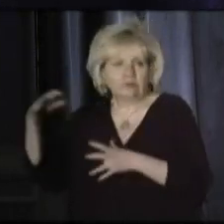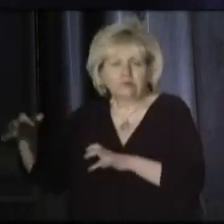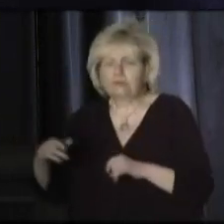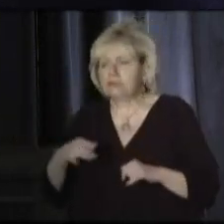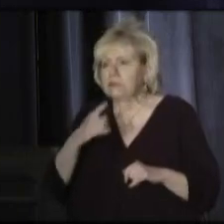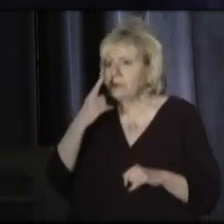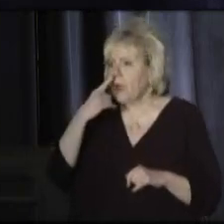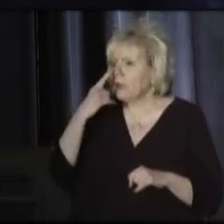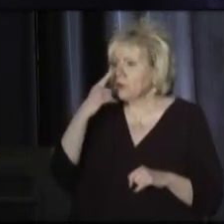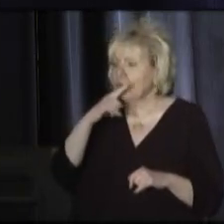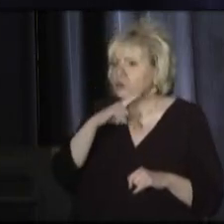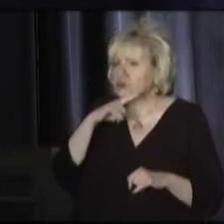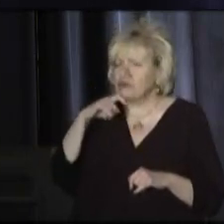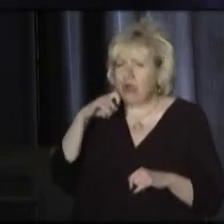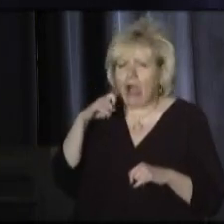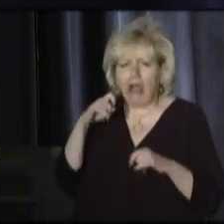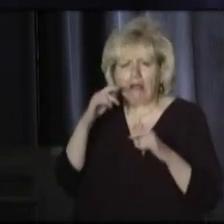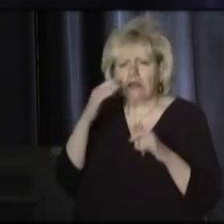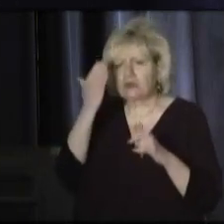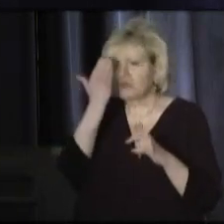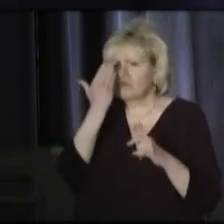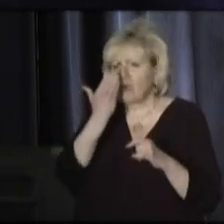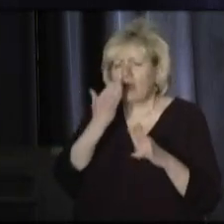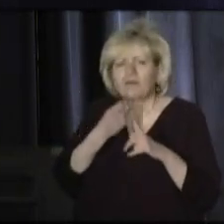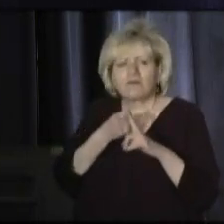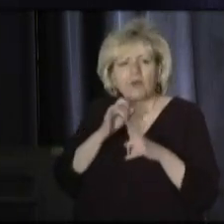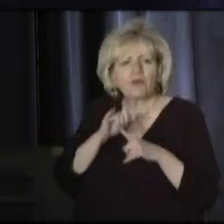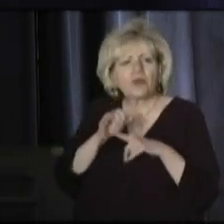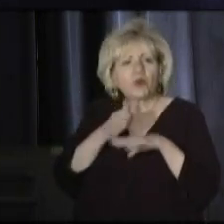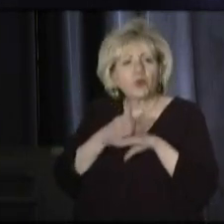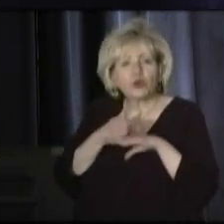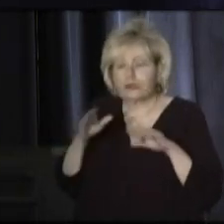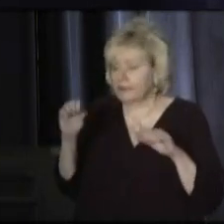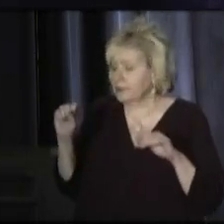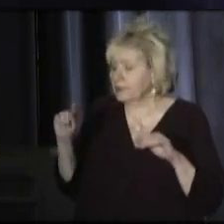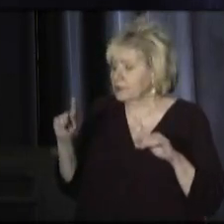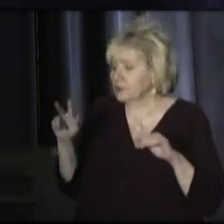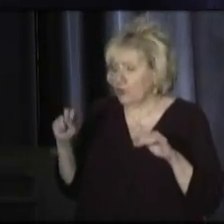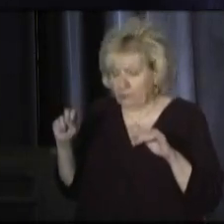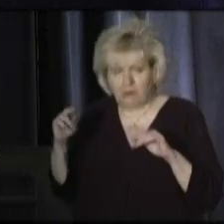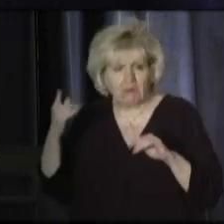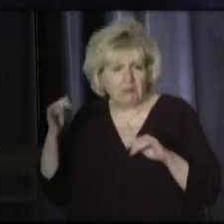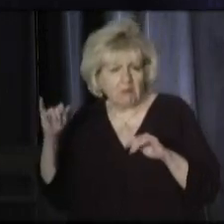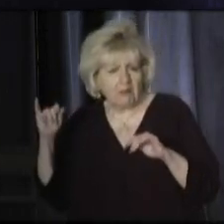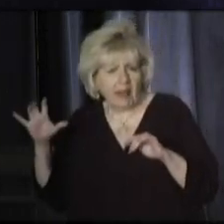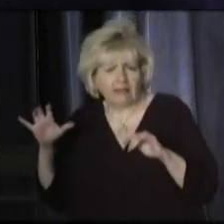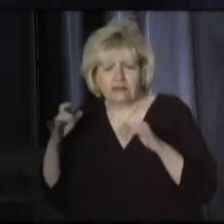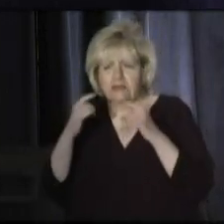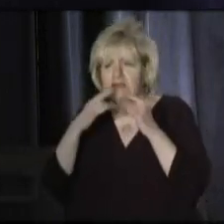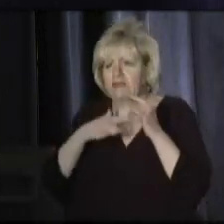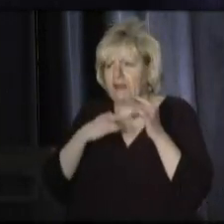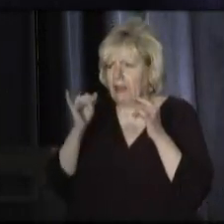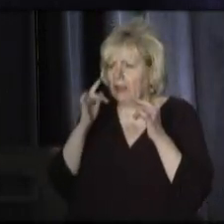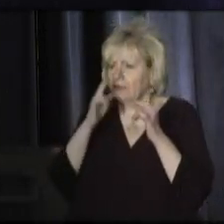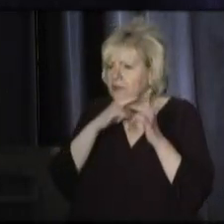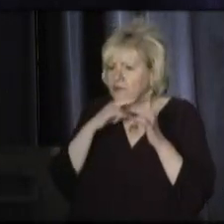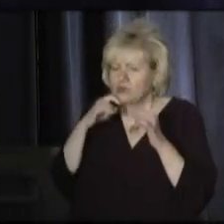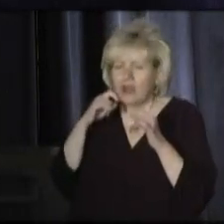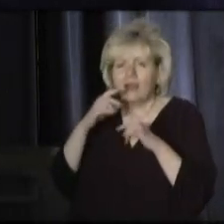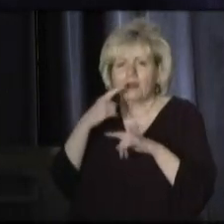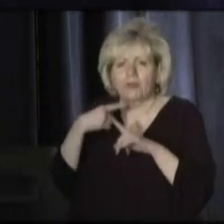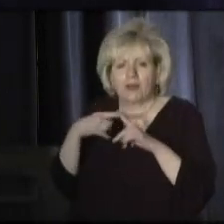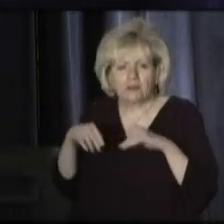and spiked keychain with individual holes for my fingers. The fire poker was so sooty it left dark marks on the wood floor